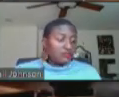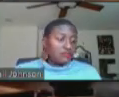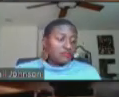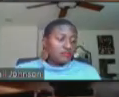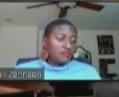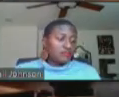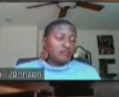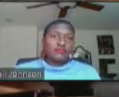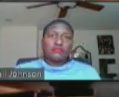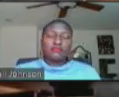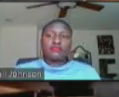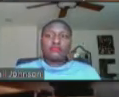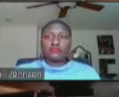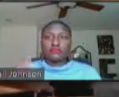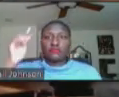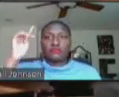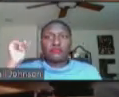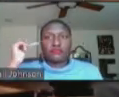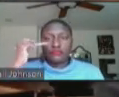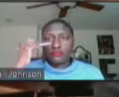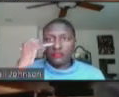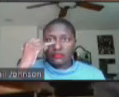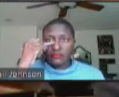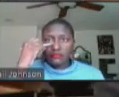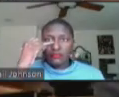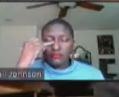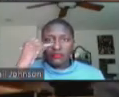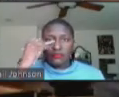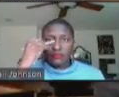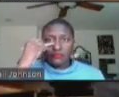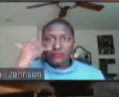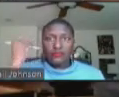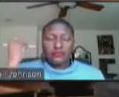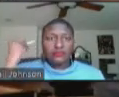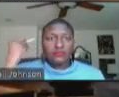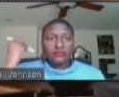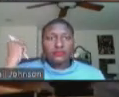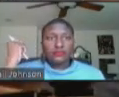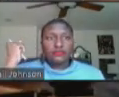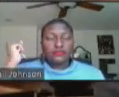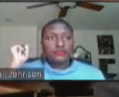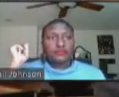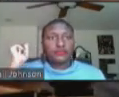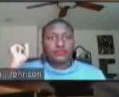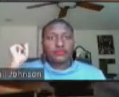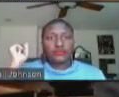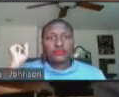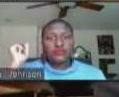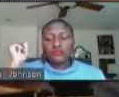the auditorium that has applied. Adam, do we have anybody, or Madam Clerk, do we have anybody that's called in